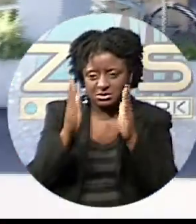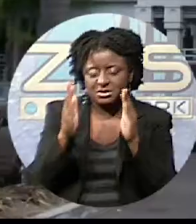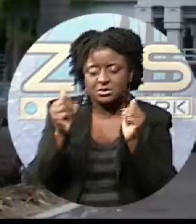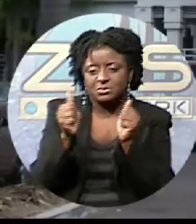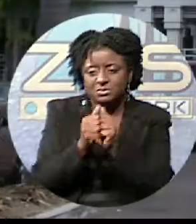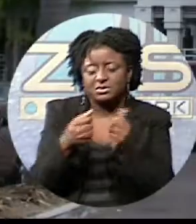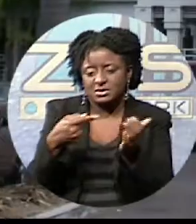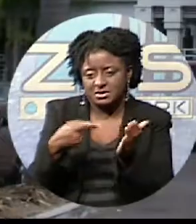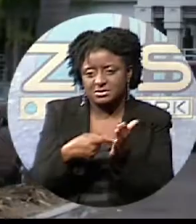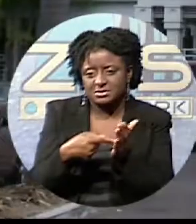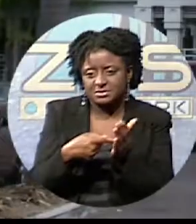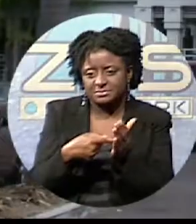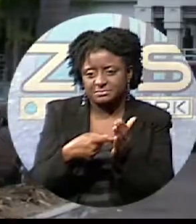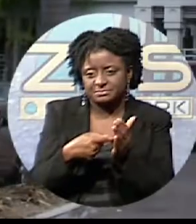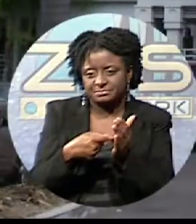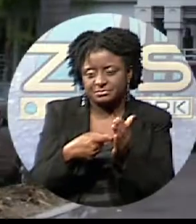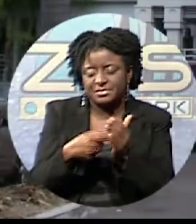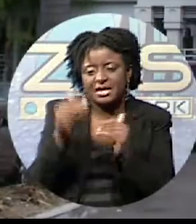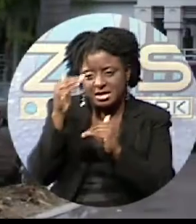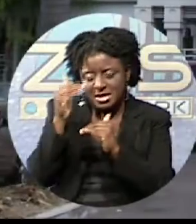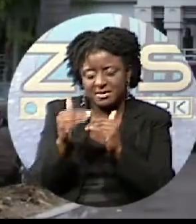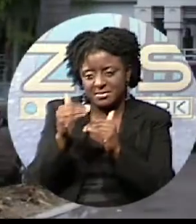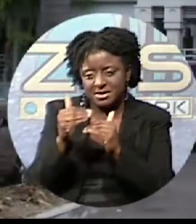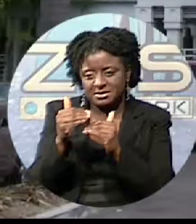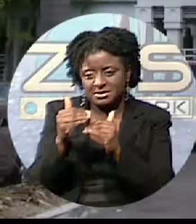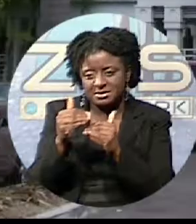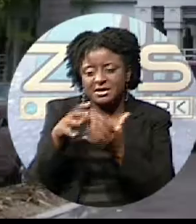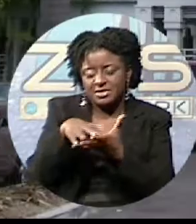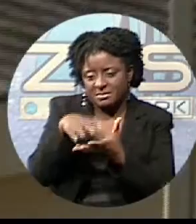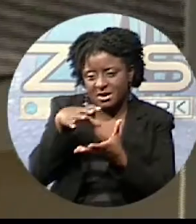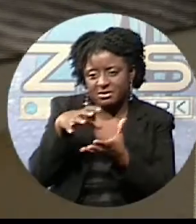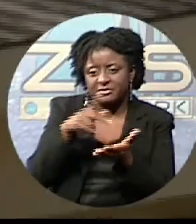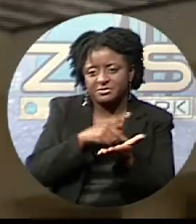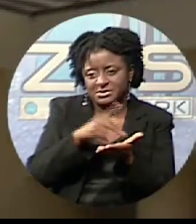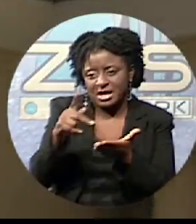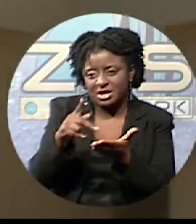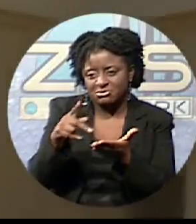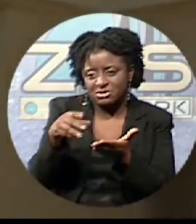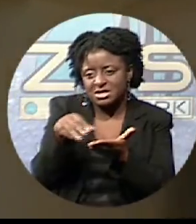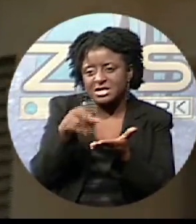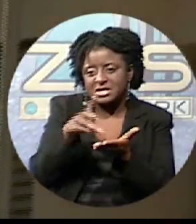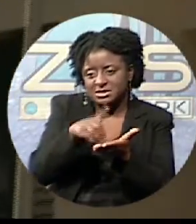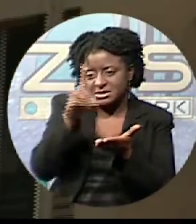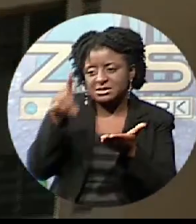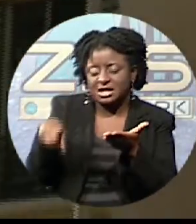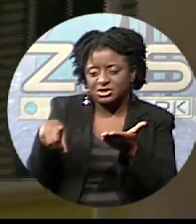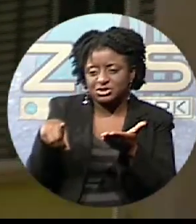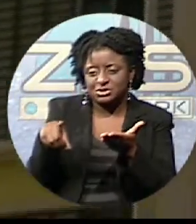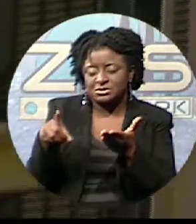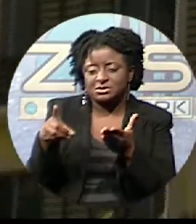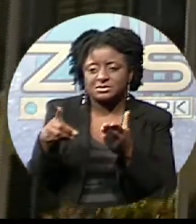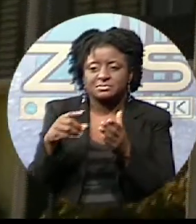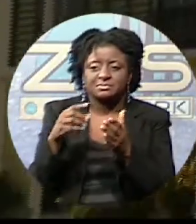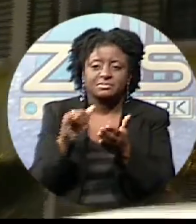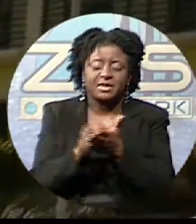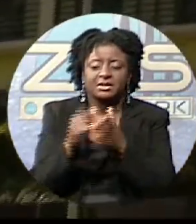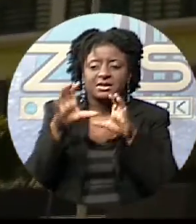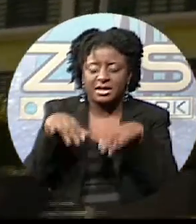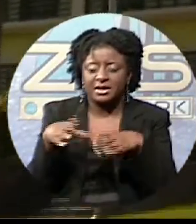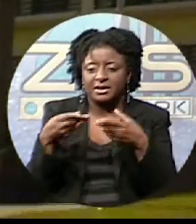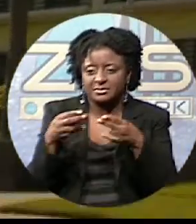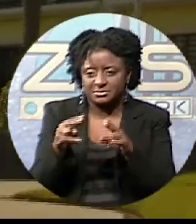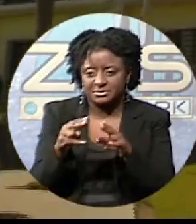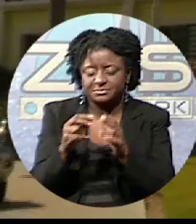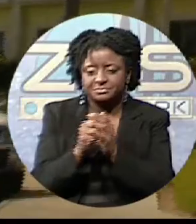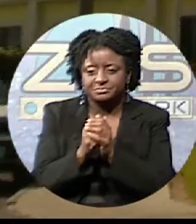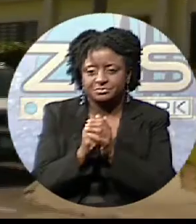savings, there should be a limit on the amount of salary deductions that can be made. Mr. Christie welcomed suggestions from lending institutions, noting that we cannot